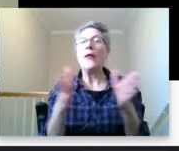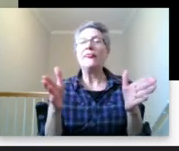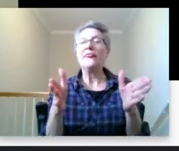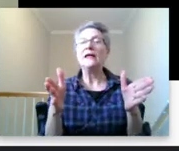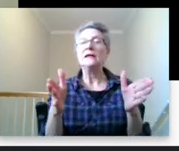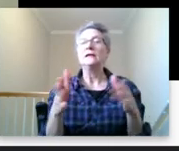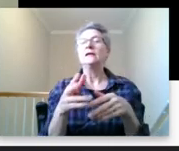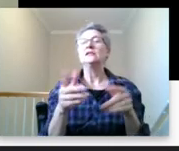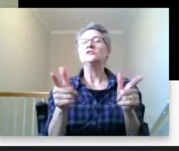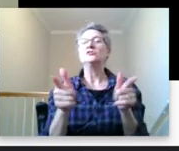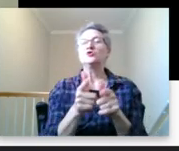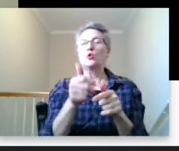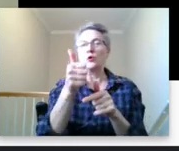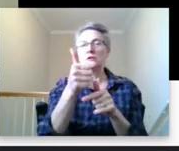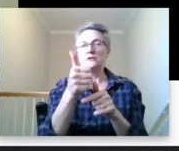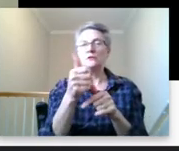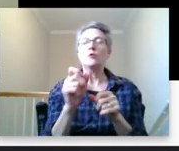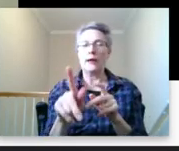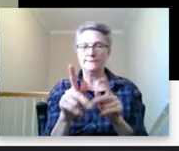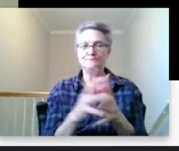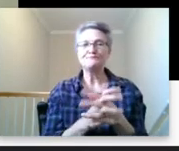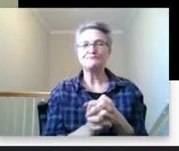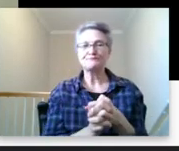that longer part, right?